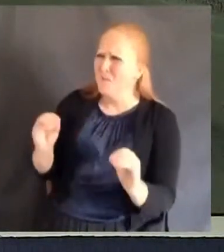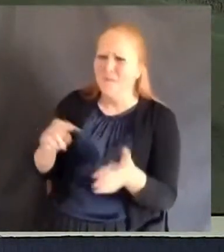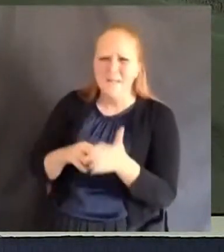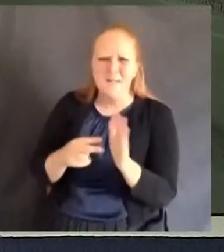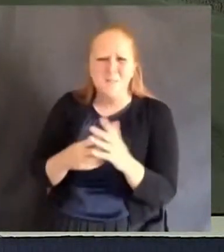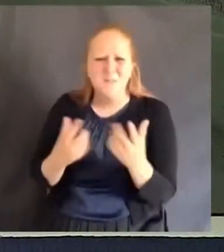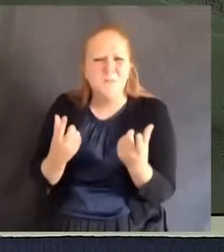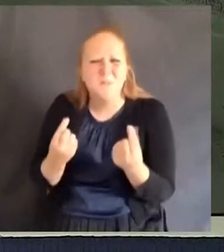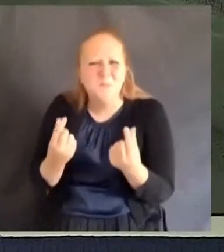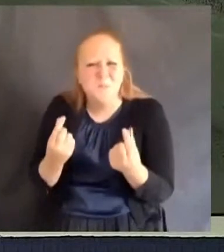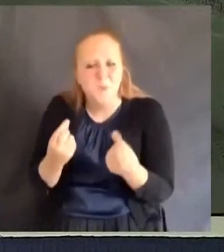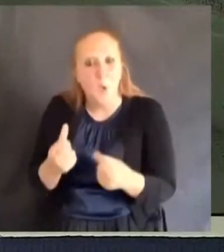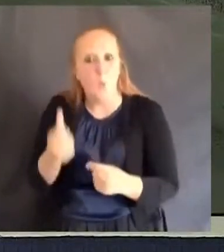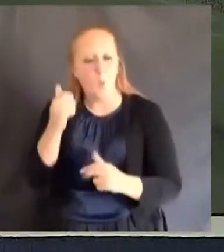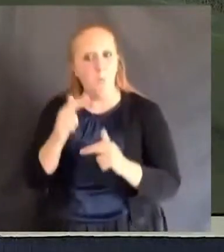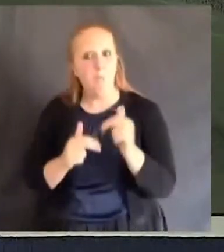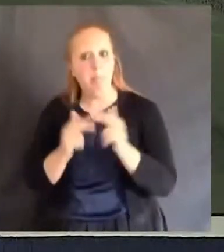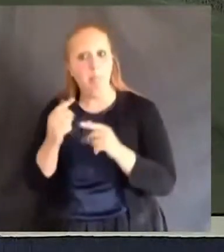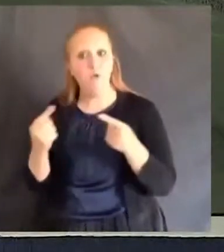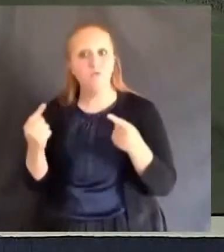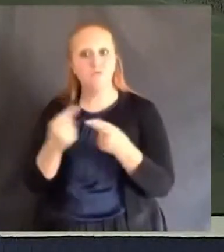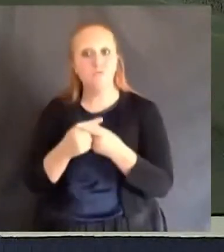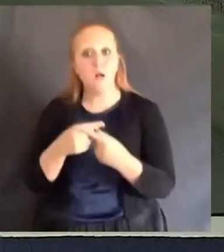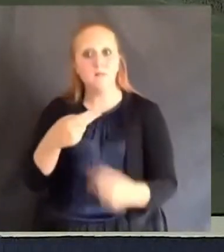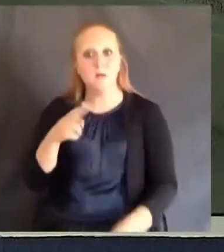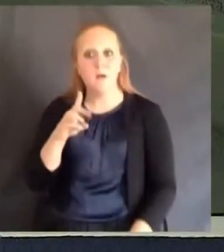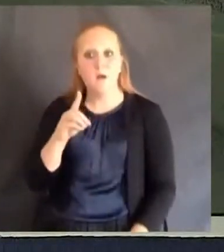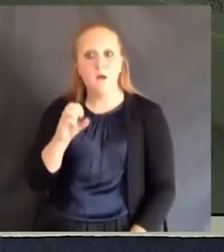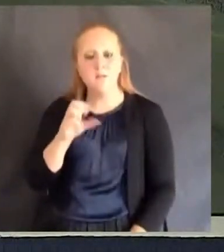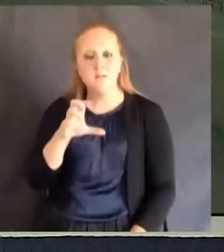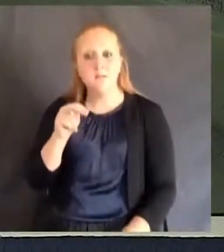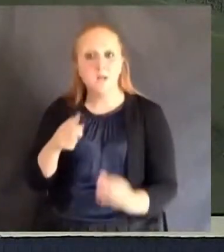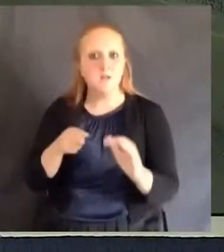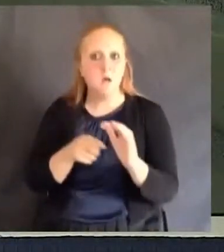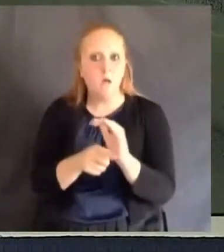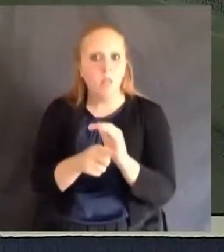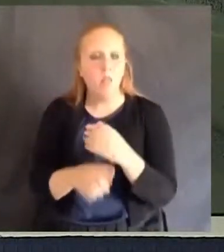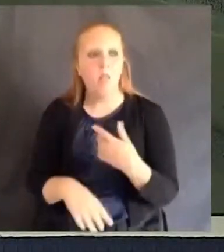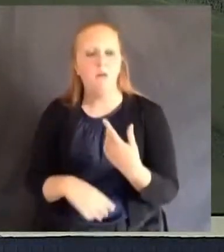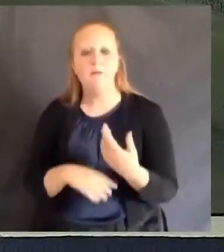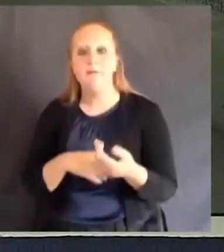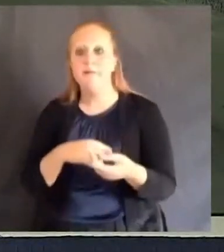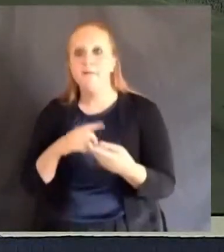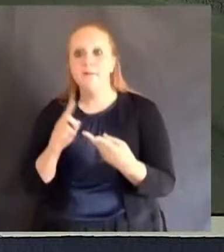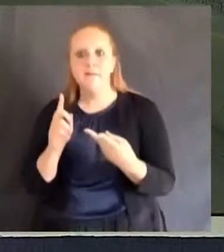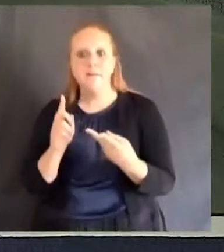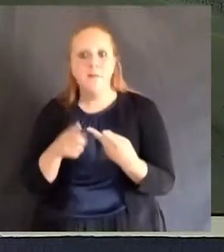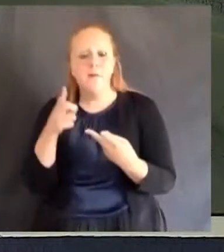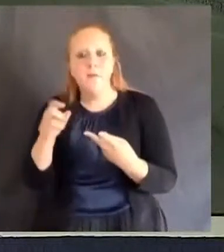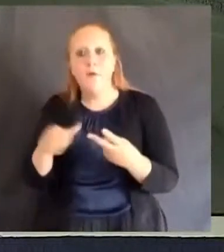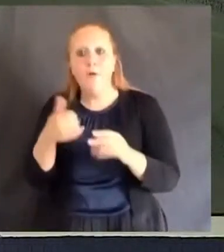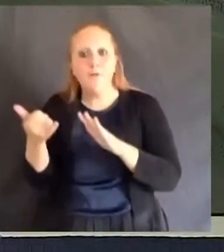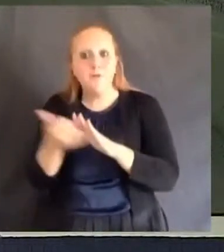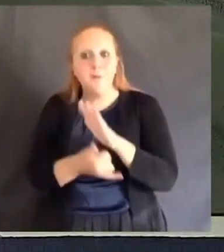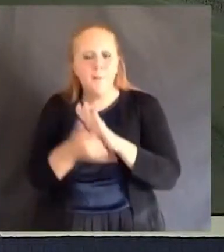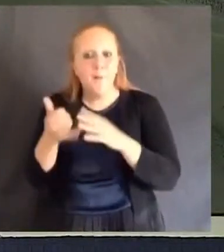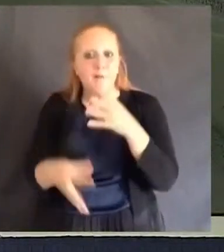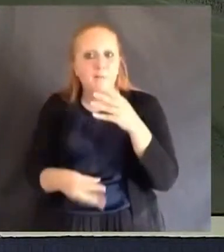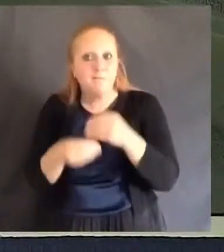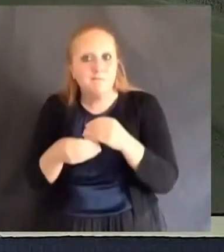Cross Hudson Tunnel? Not fund the 2nd Avenue subway extension? Not approve the MTA's